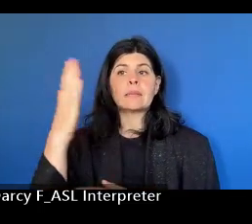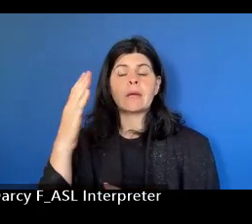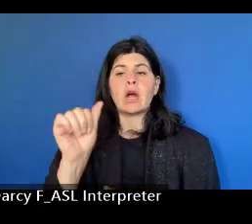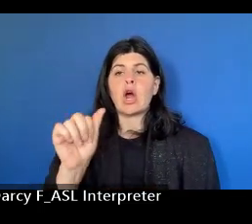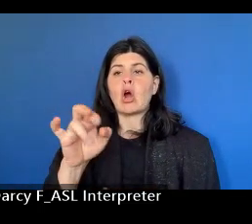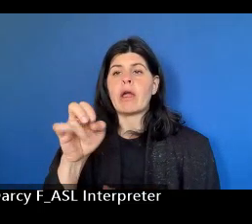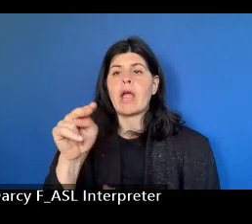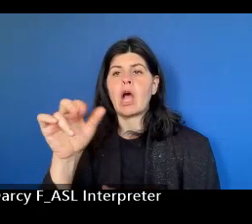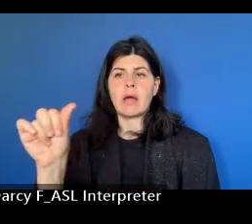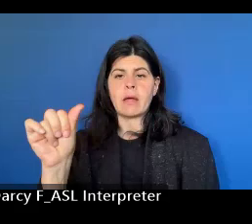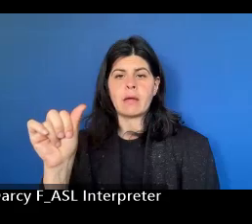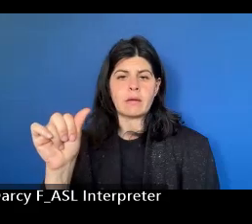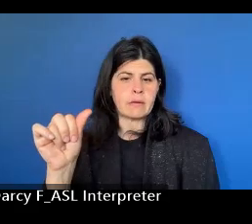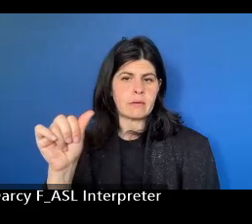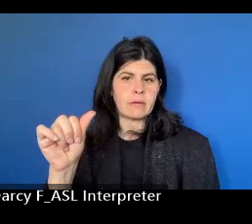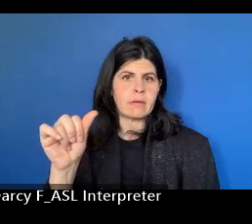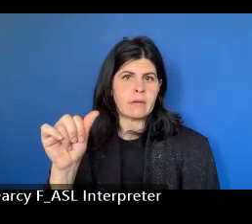Vito.